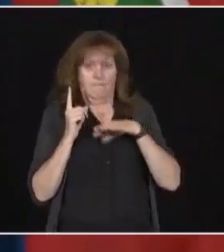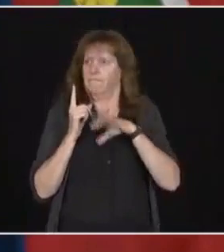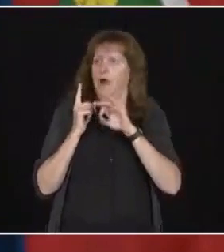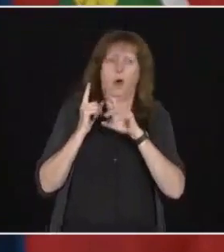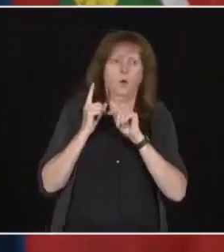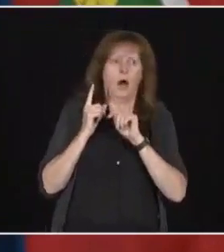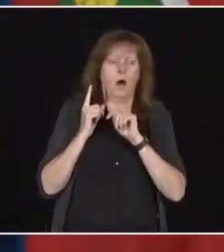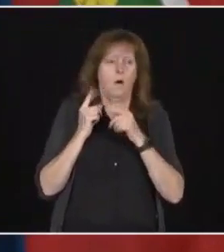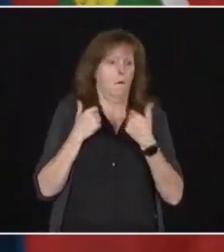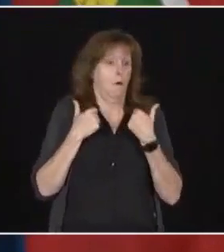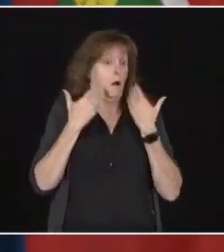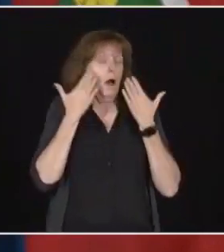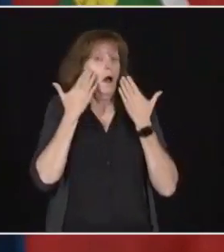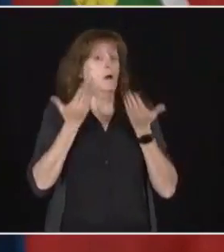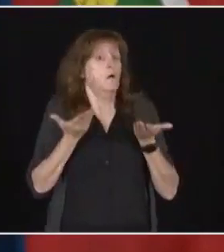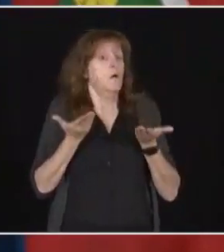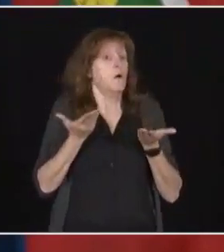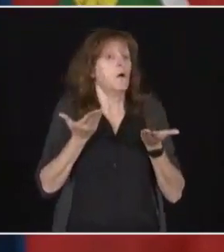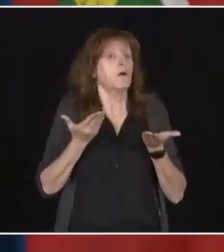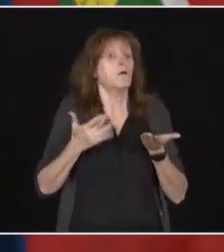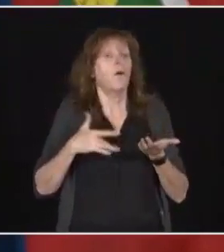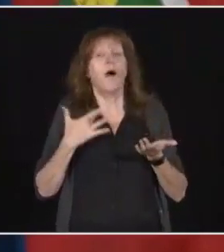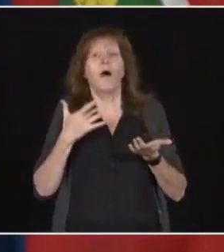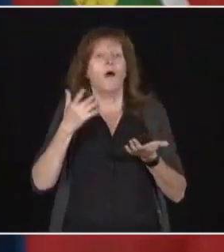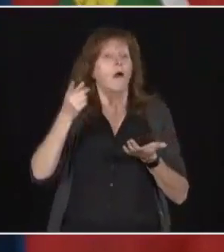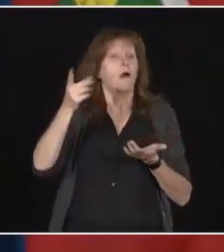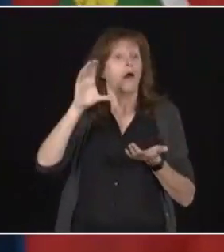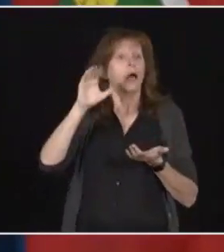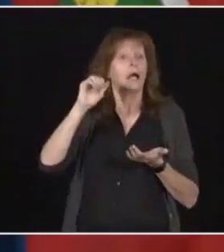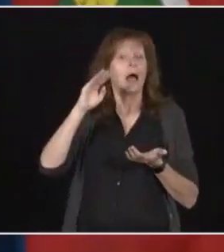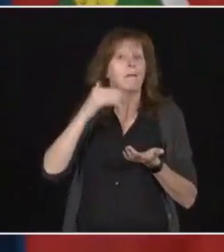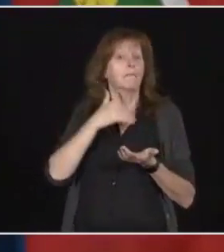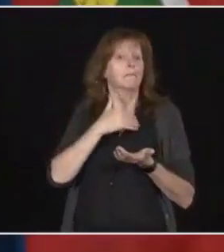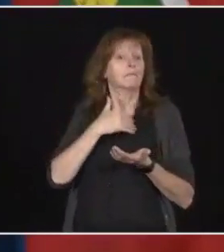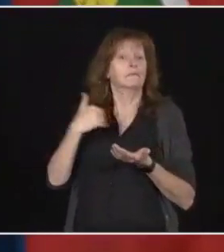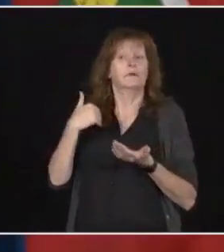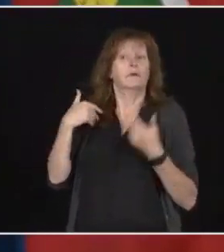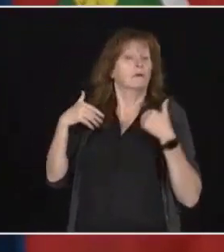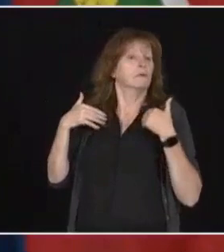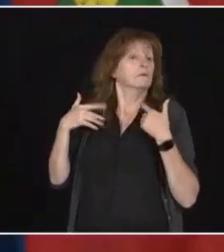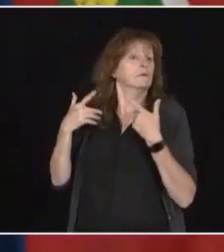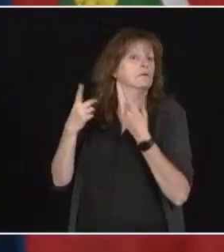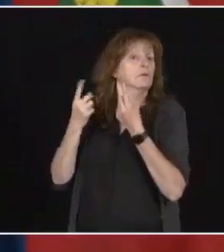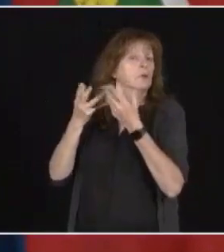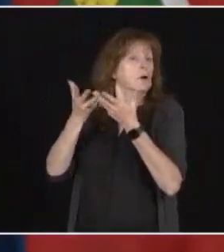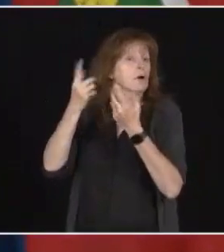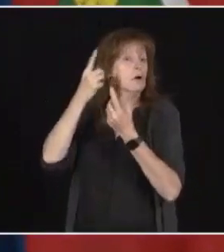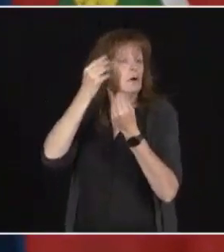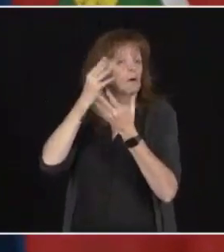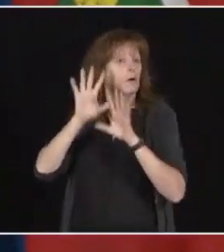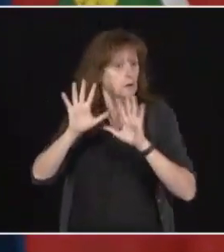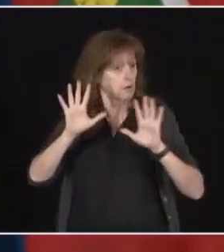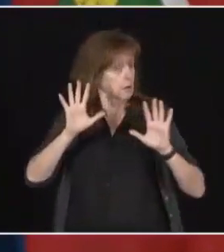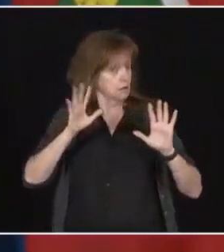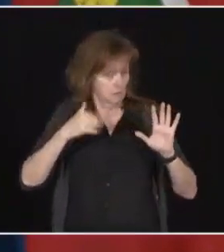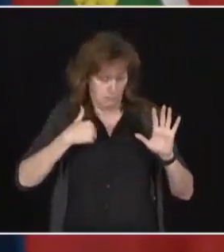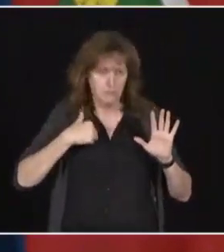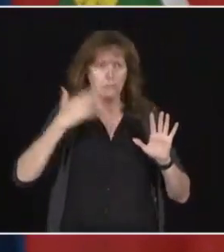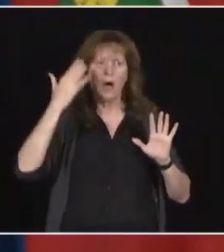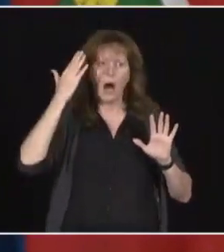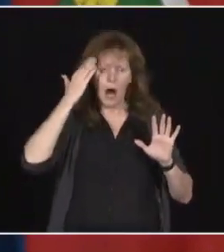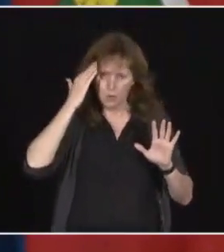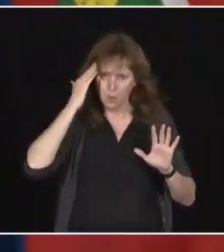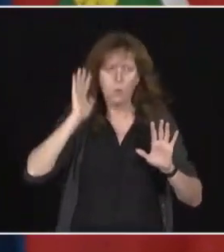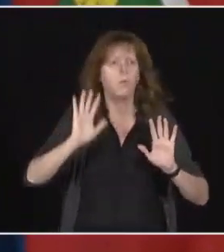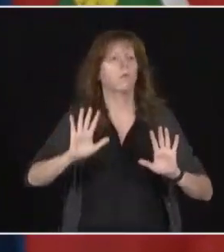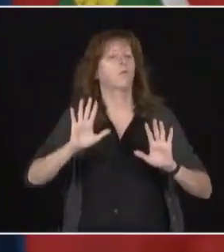anybody else is thinking. I could tell you that I know our Premier is acting out of an extreme abundance of caution, and he wants